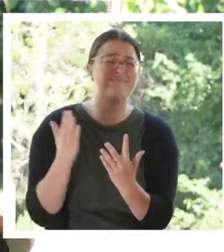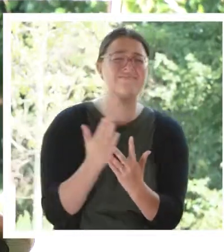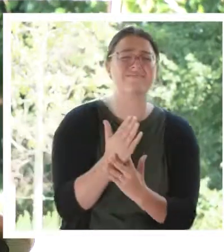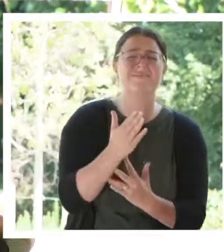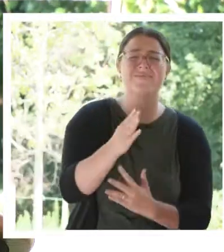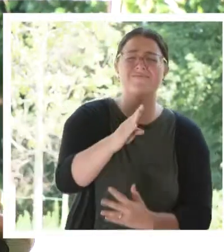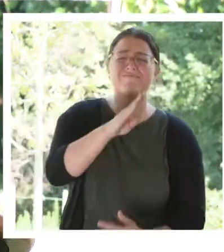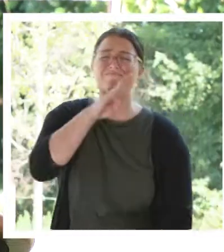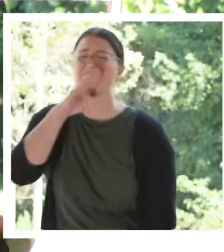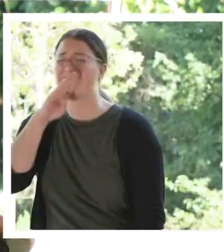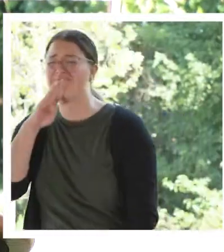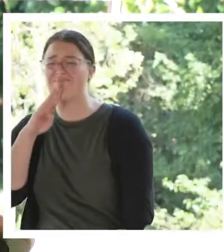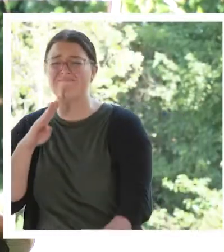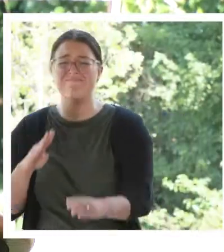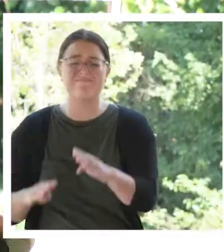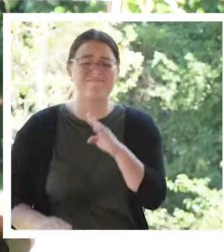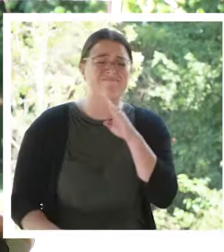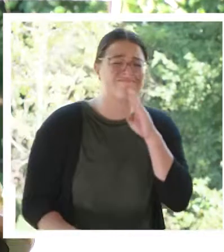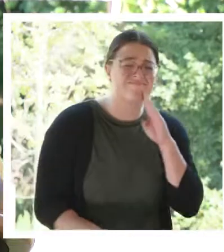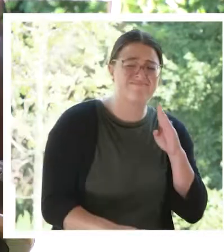many